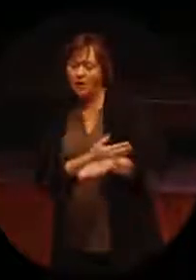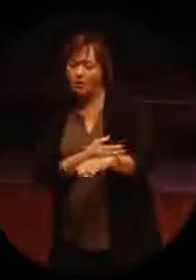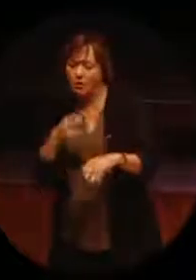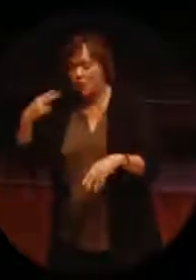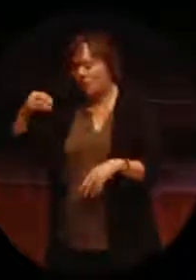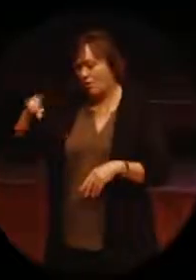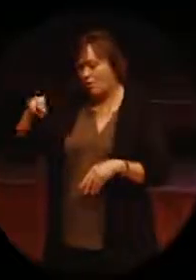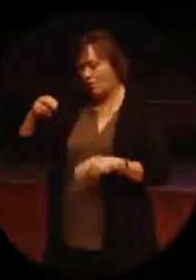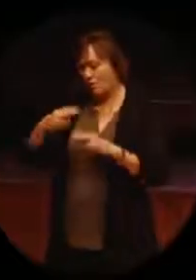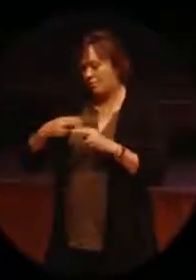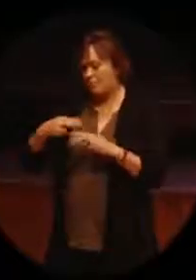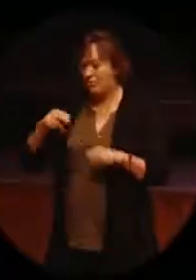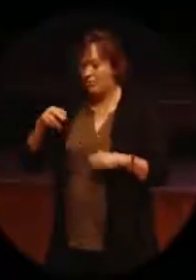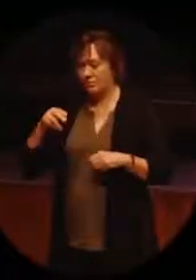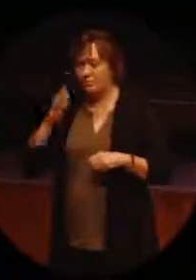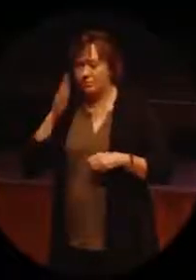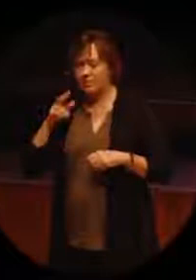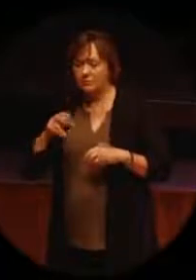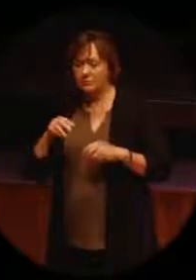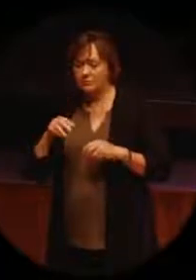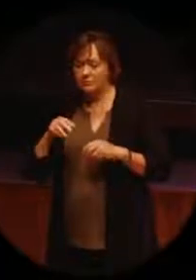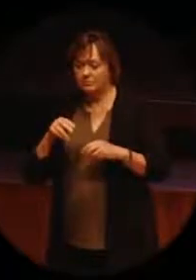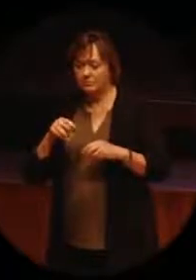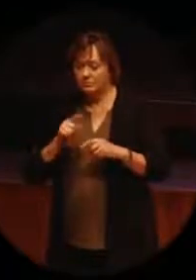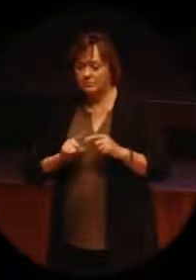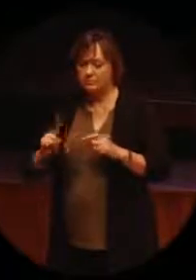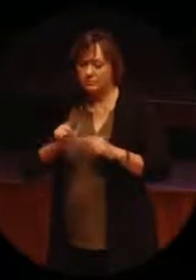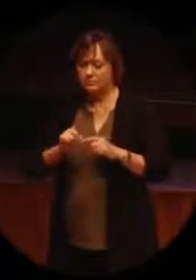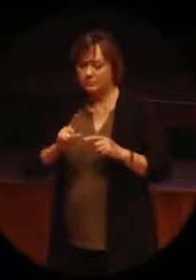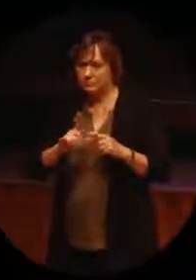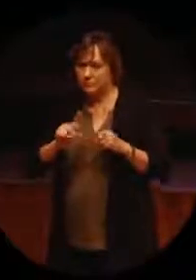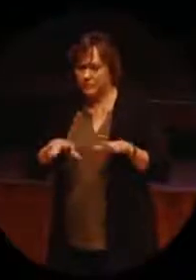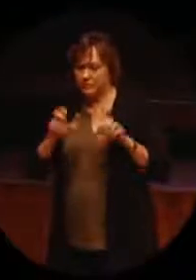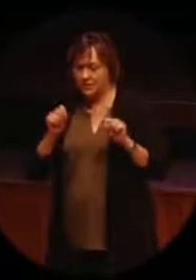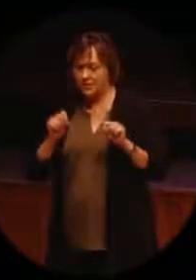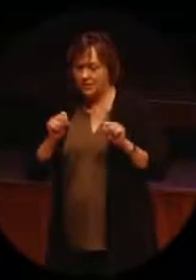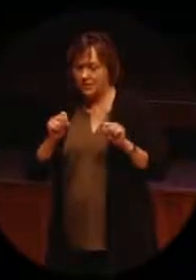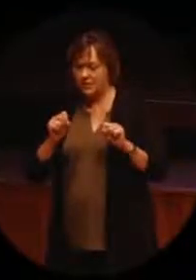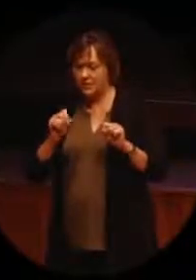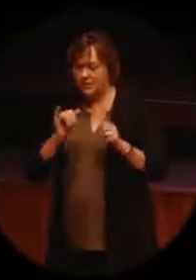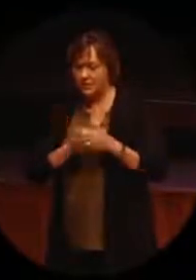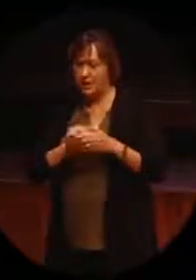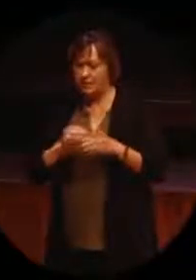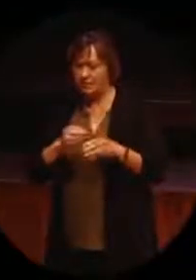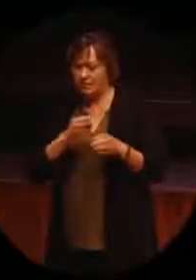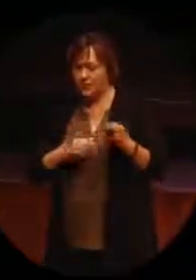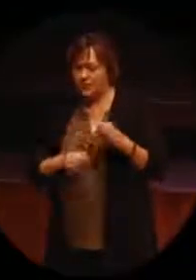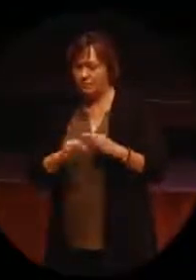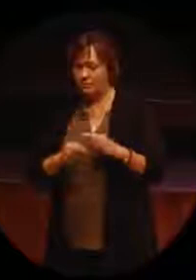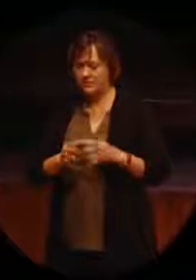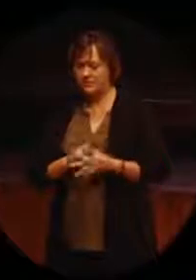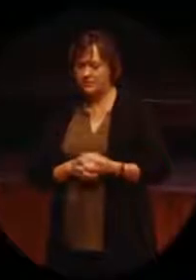daughter Hope, possibly 4, that step forward to take that one